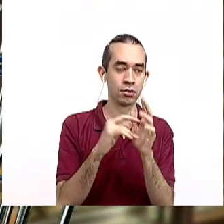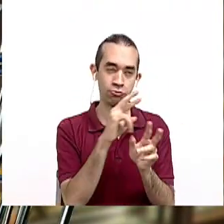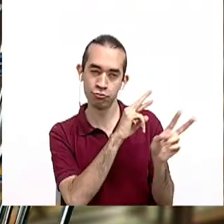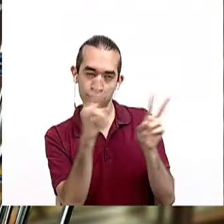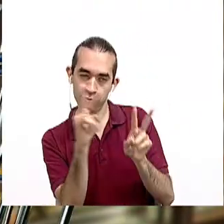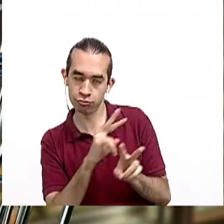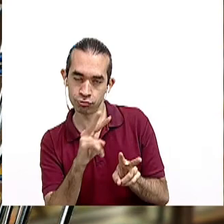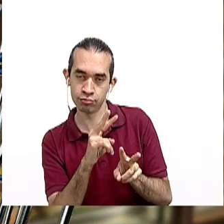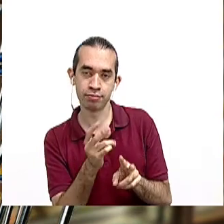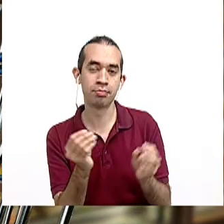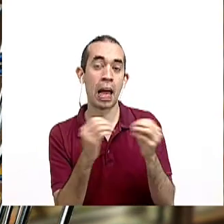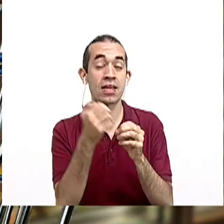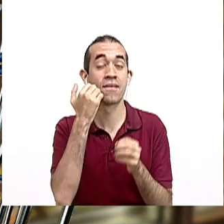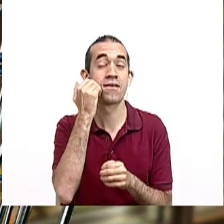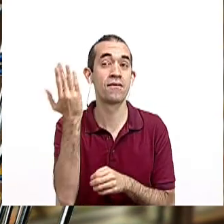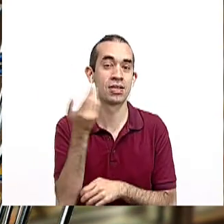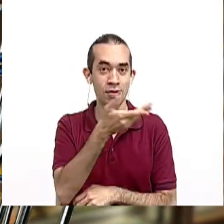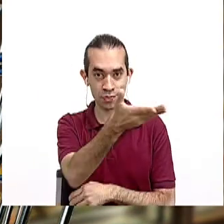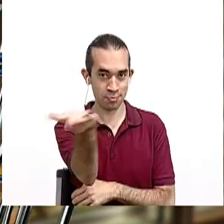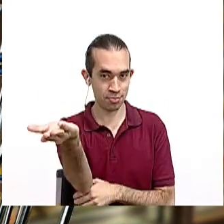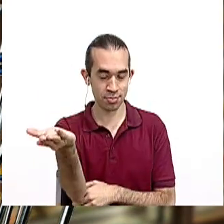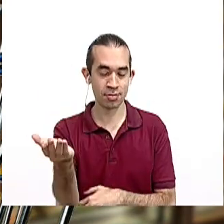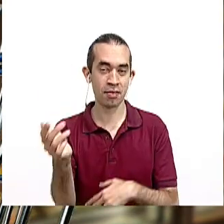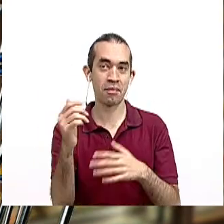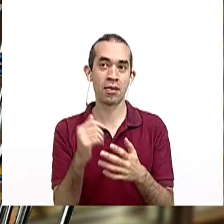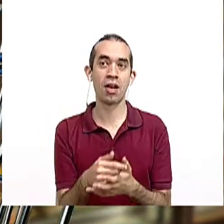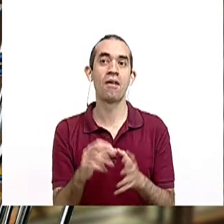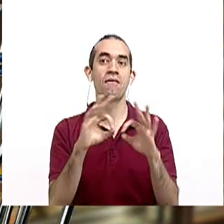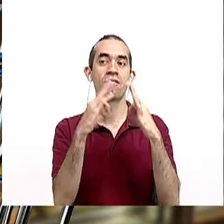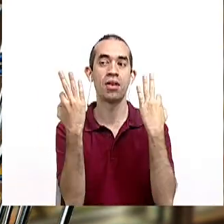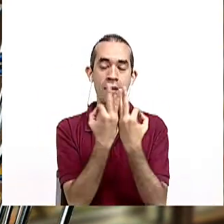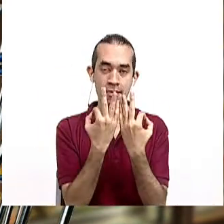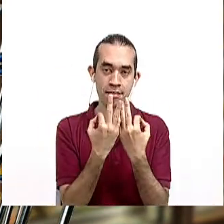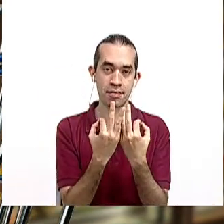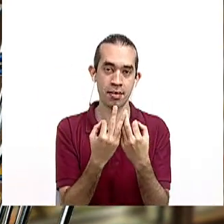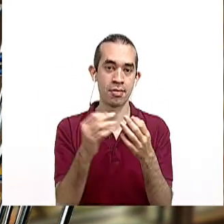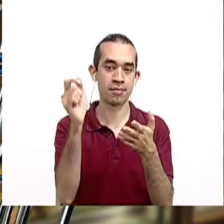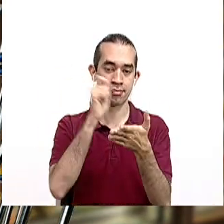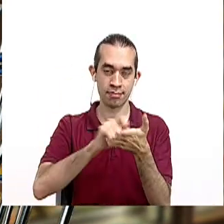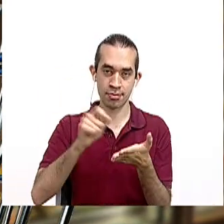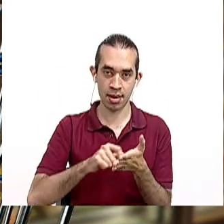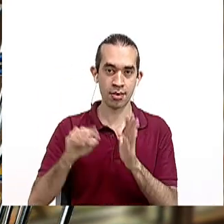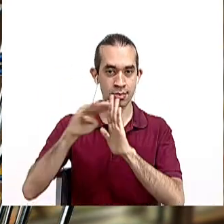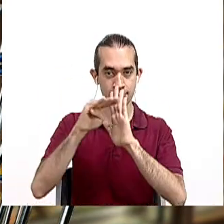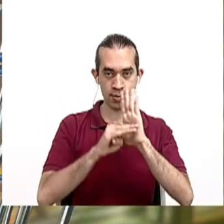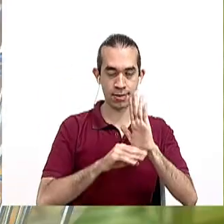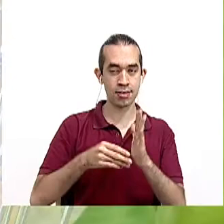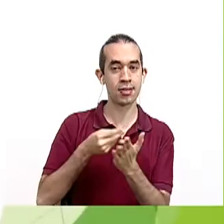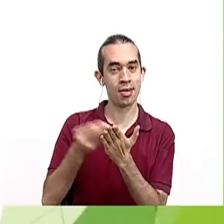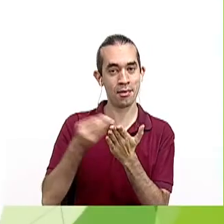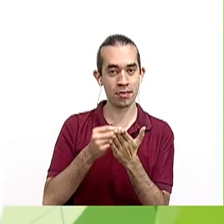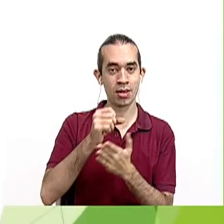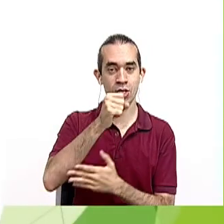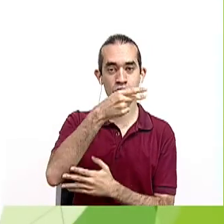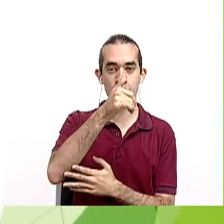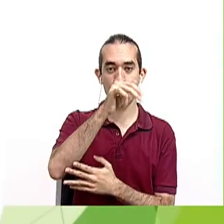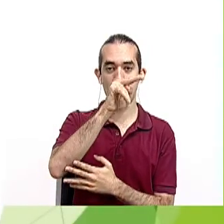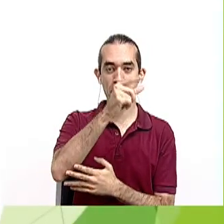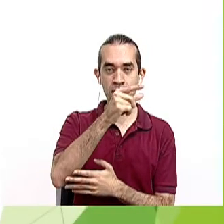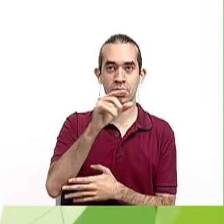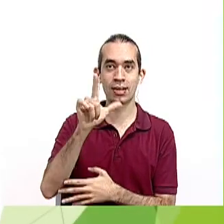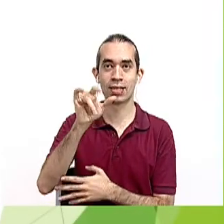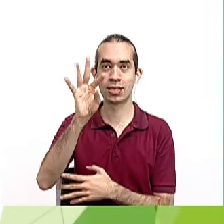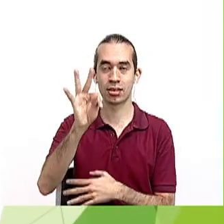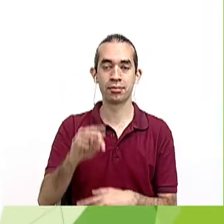to make it easier for you to help your family and write the shopping list. Let's read it together again.